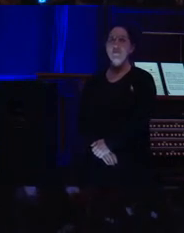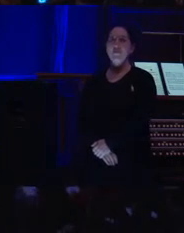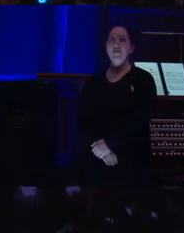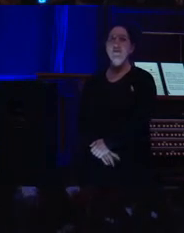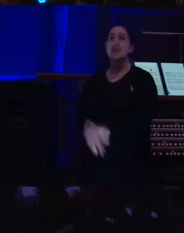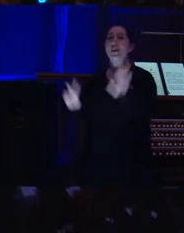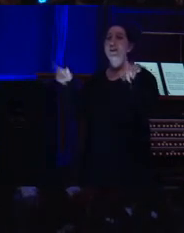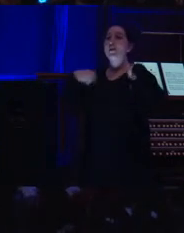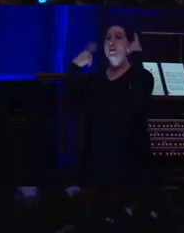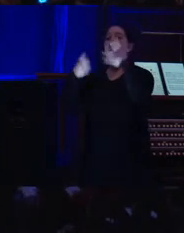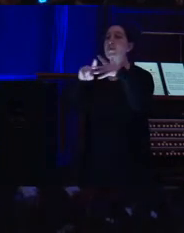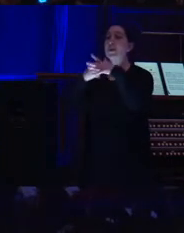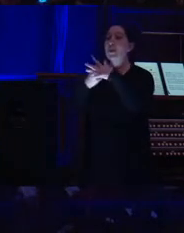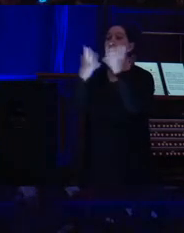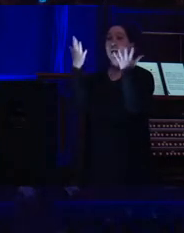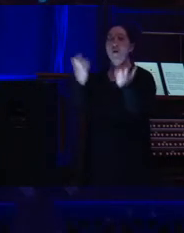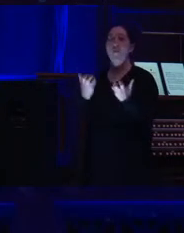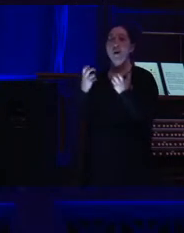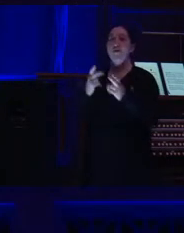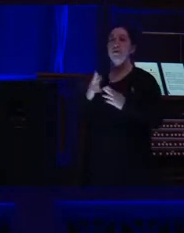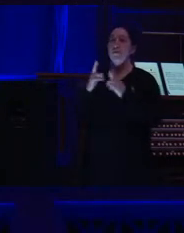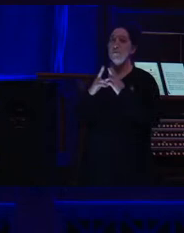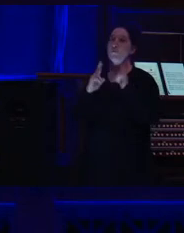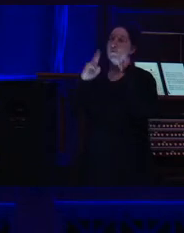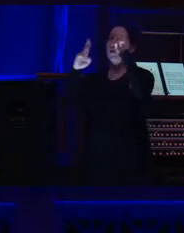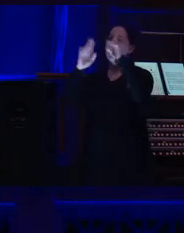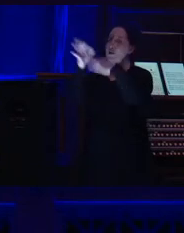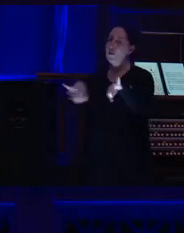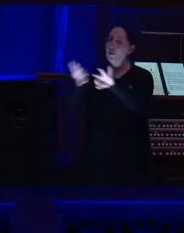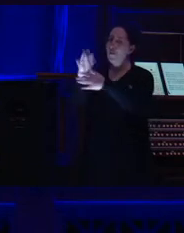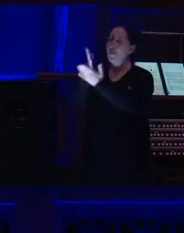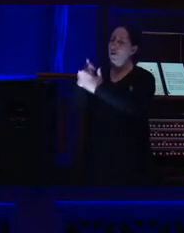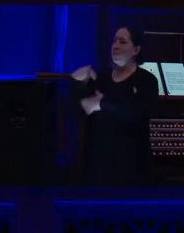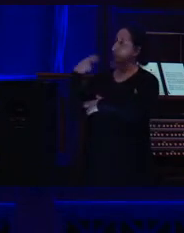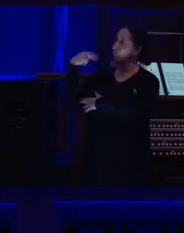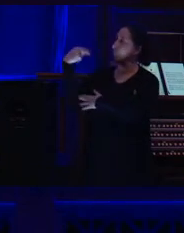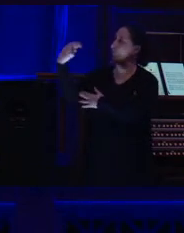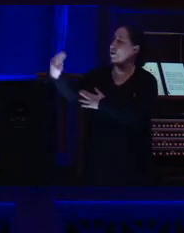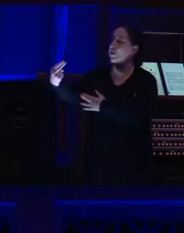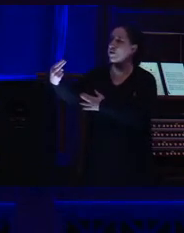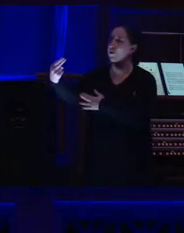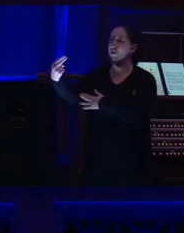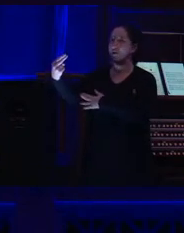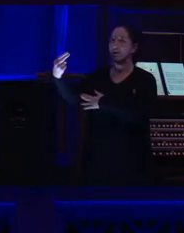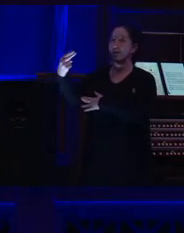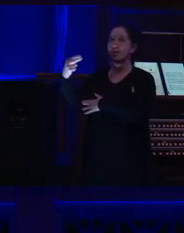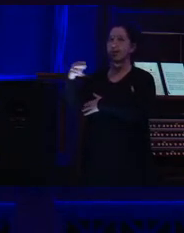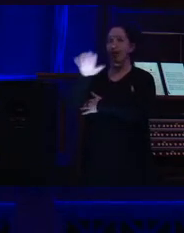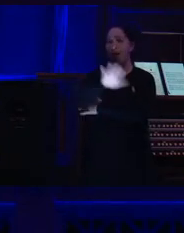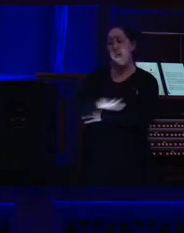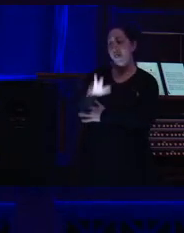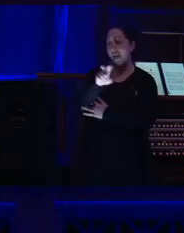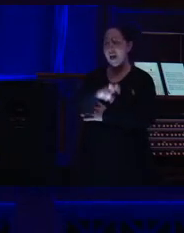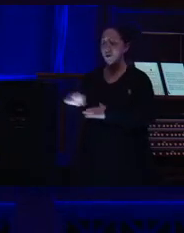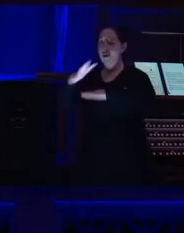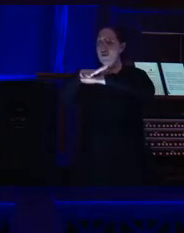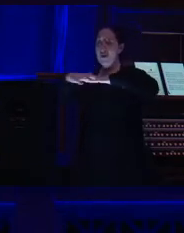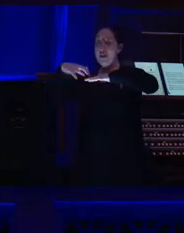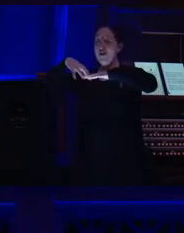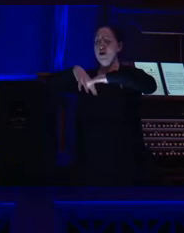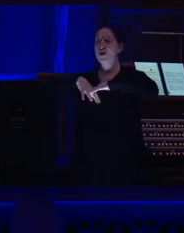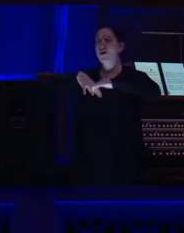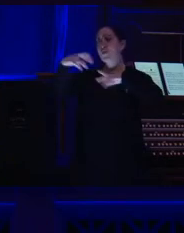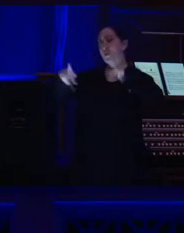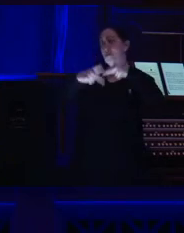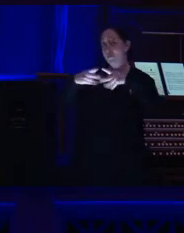As we begin, I want to recognize an important part of our history, a land transfer from the indigenous people of this